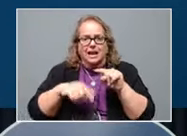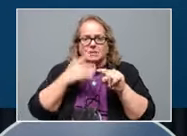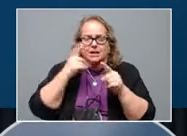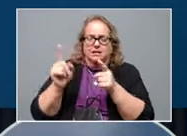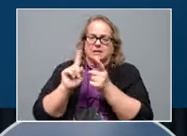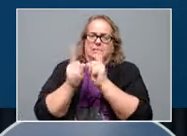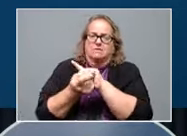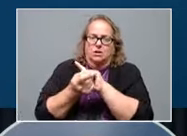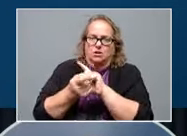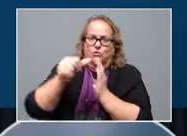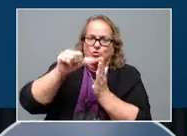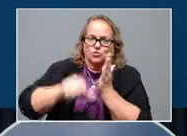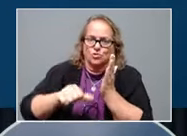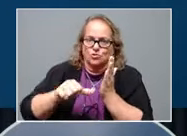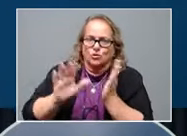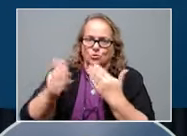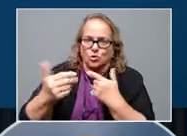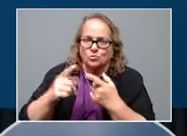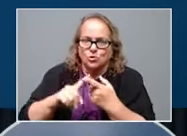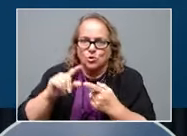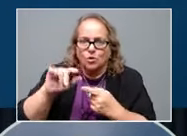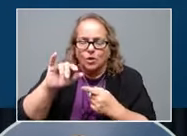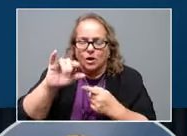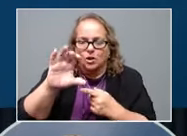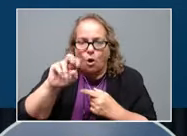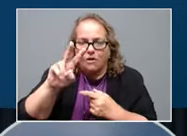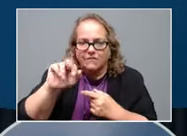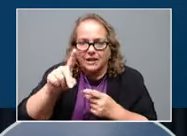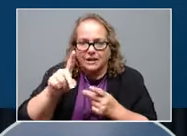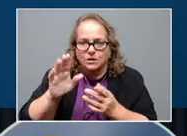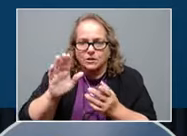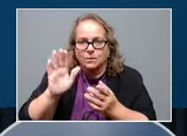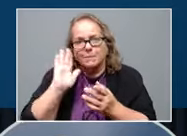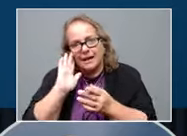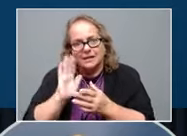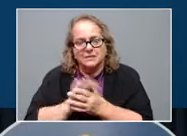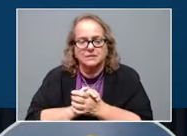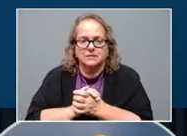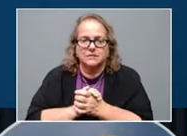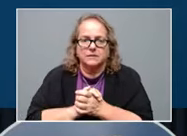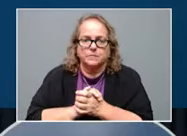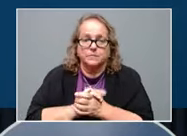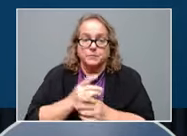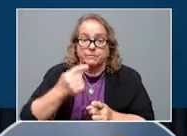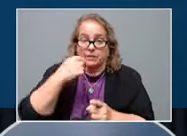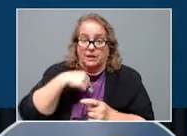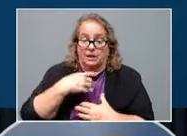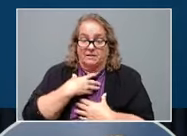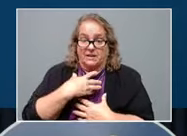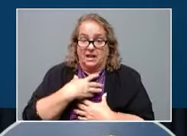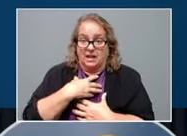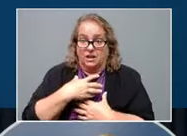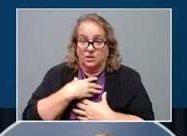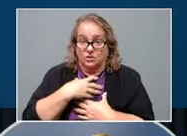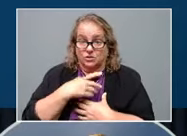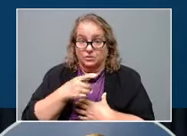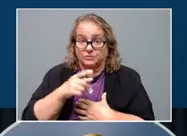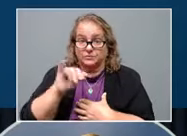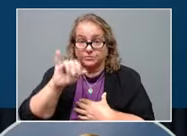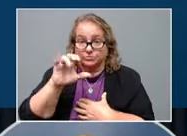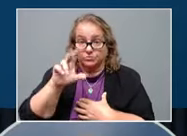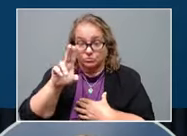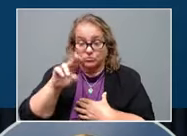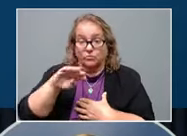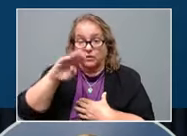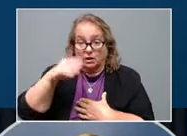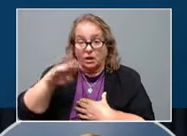at ventilator census. While the ICU is gone up and down a little bit, but maybe remain flat, while